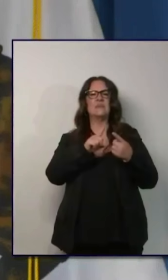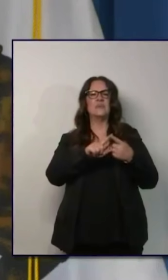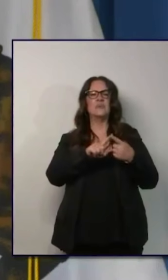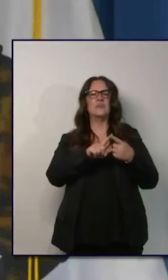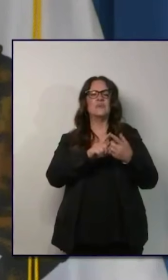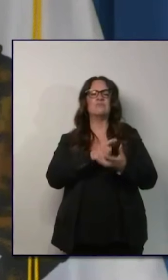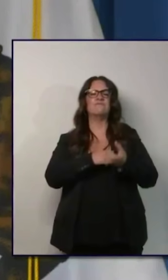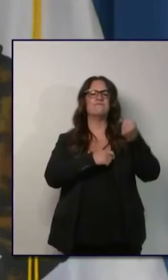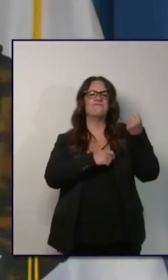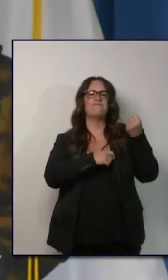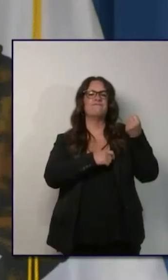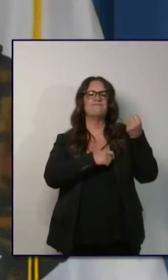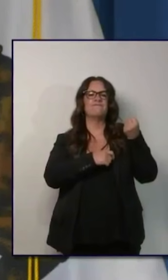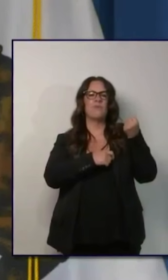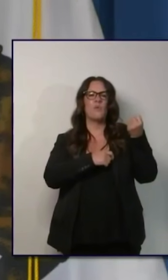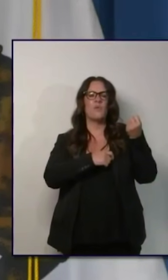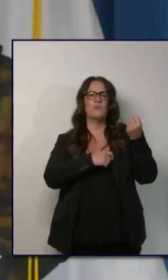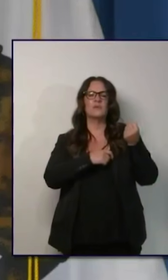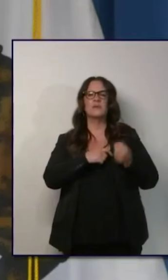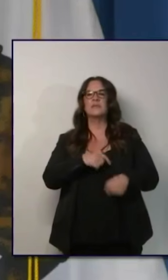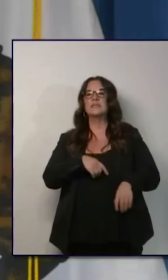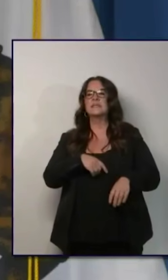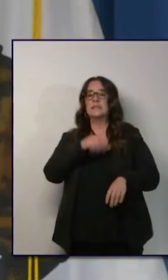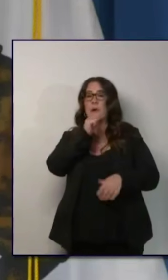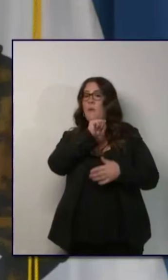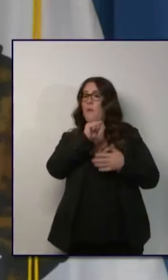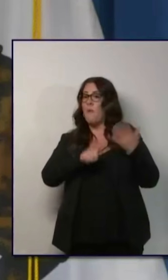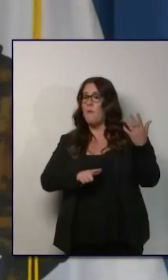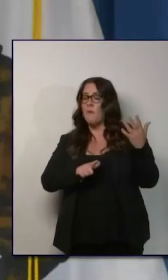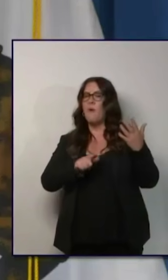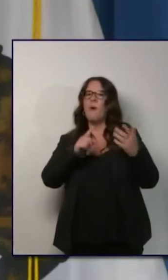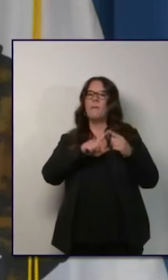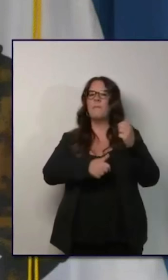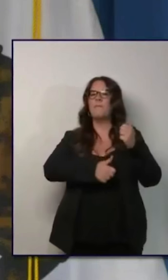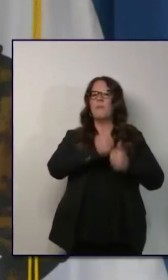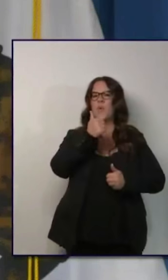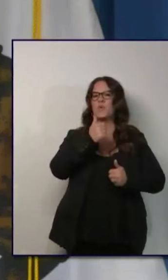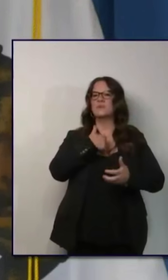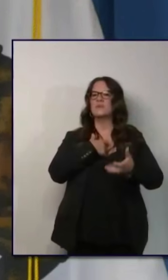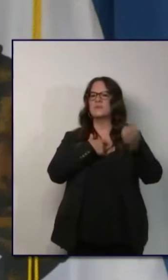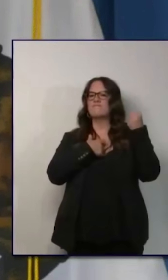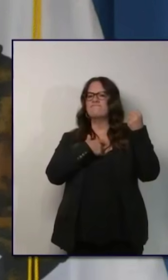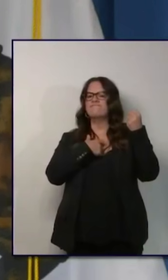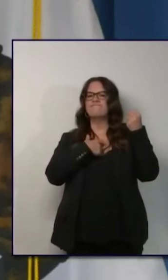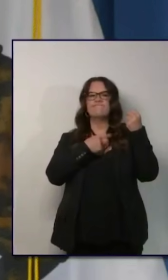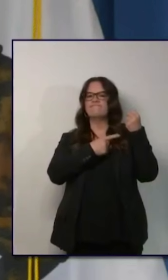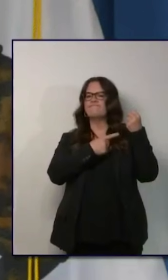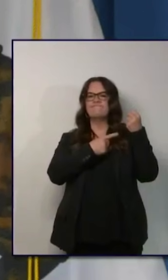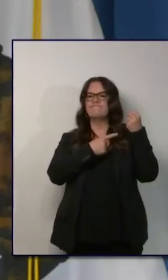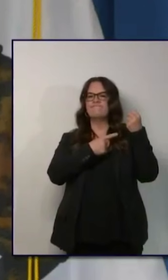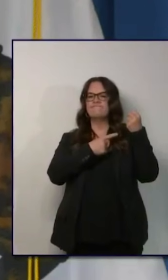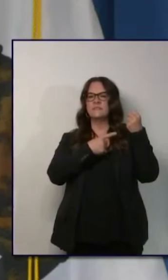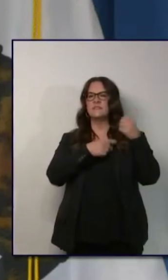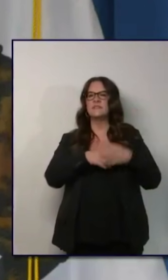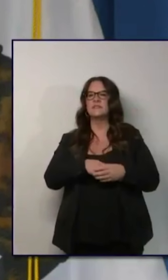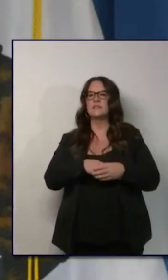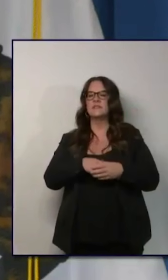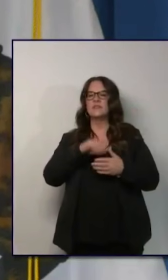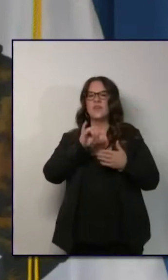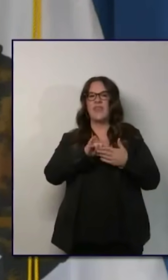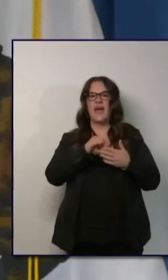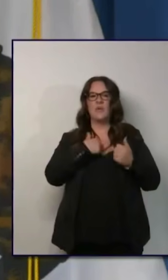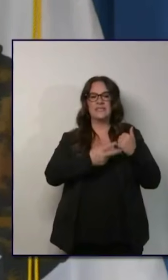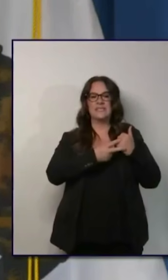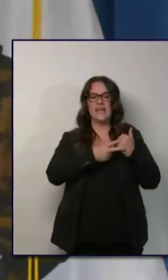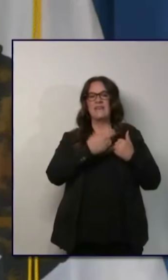The vast majority, not all, but the vast majority we're pulling back. That represents an equivalent 15%